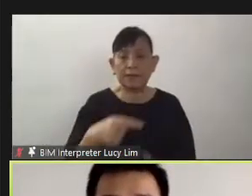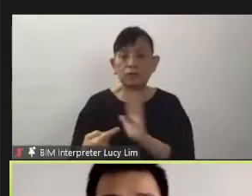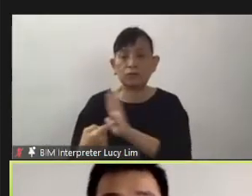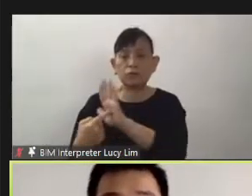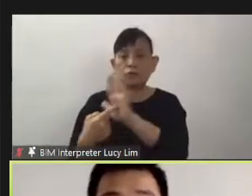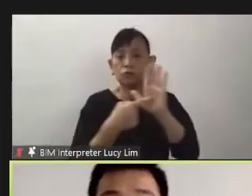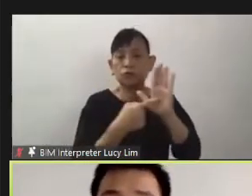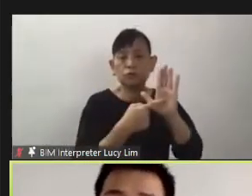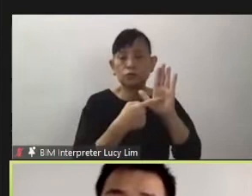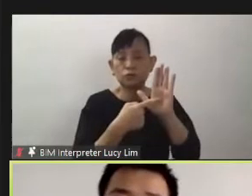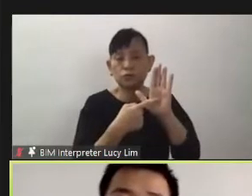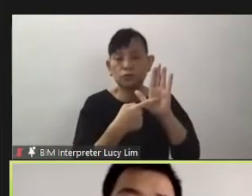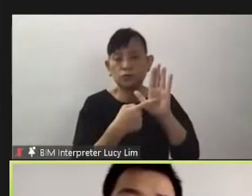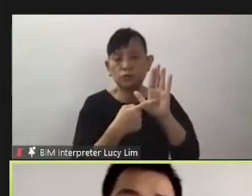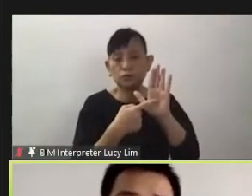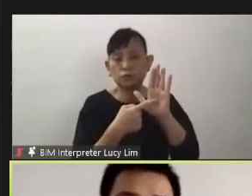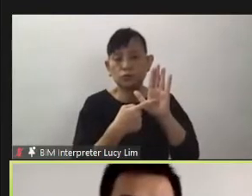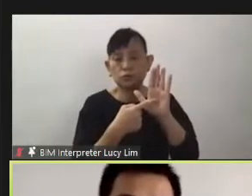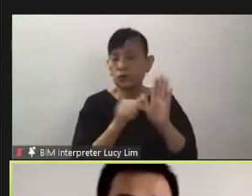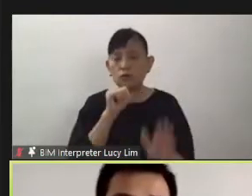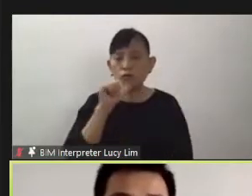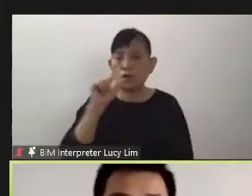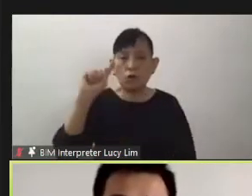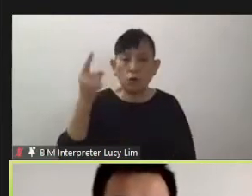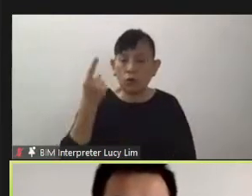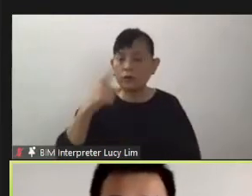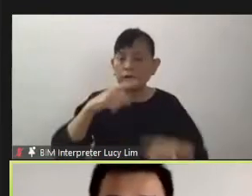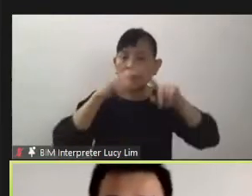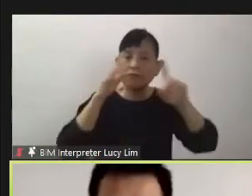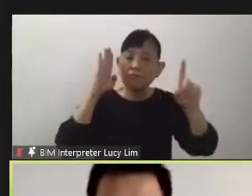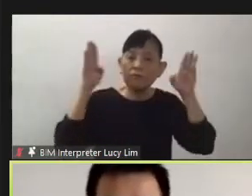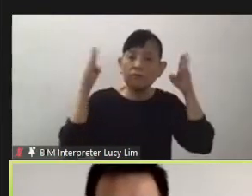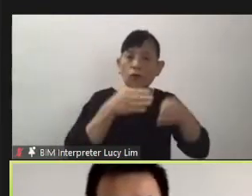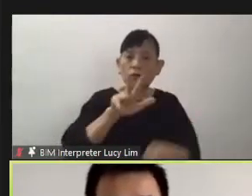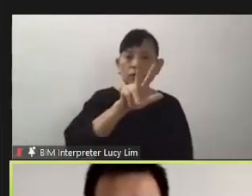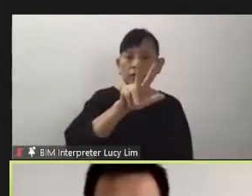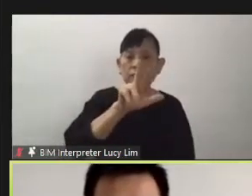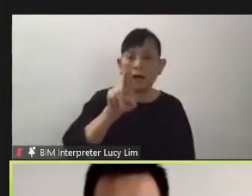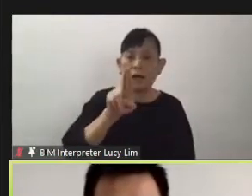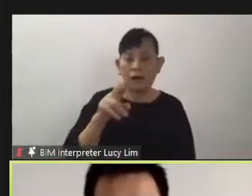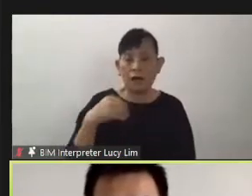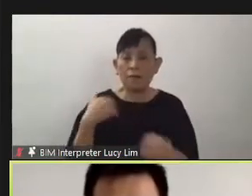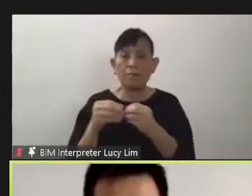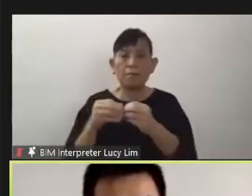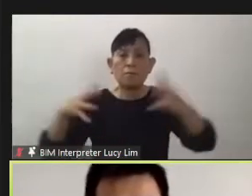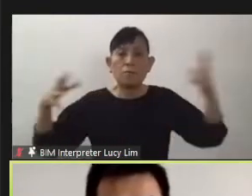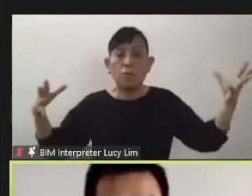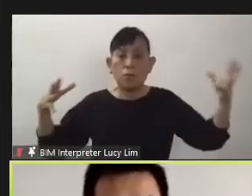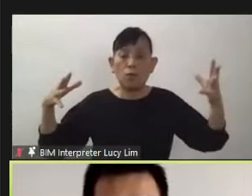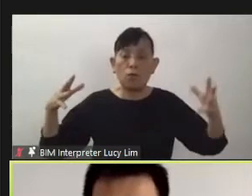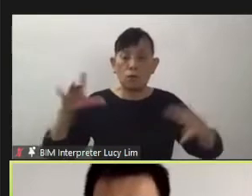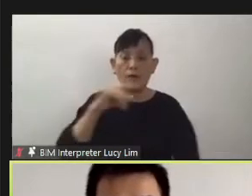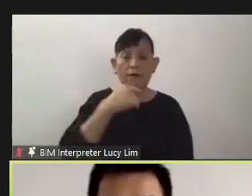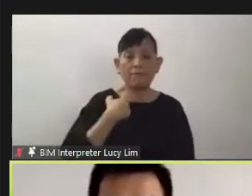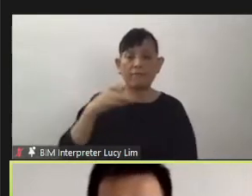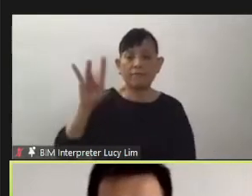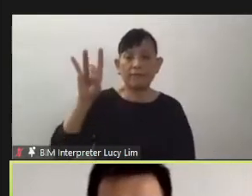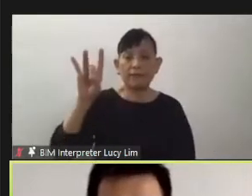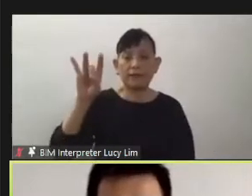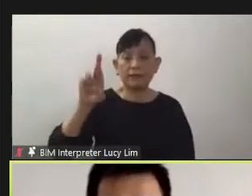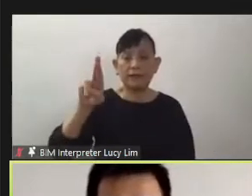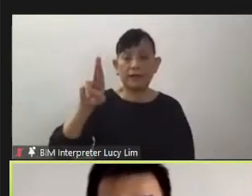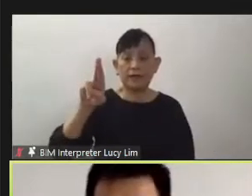it shows that we don't always focus on 3R. There are actually more than 3R. In here, you can see like AR. I want to add